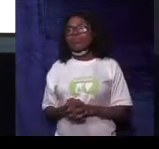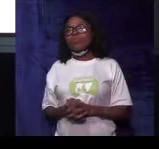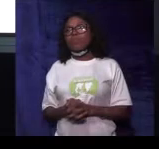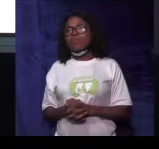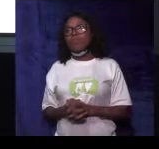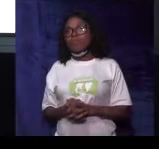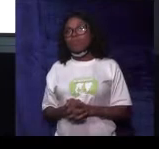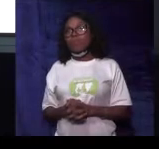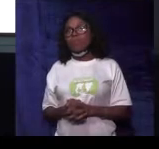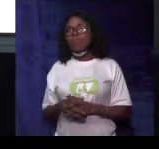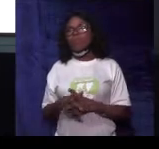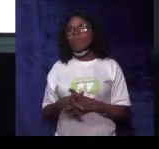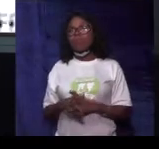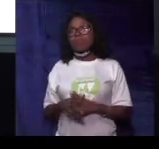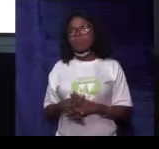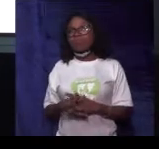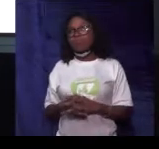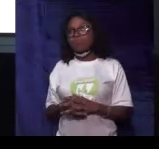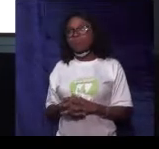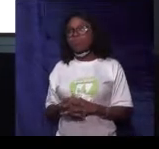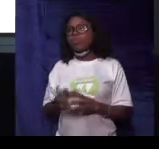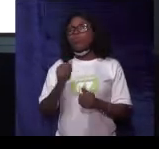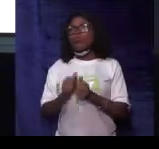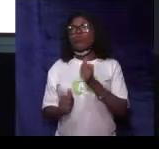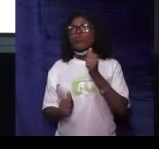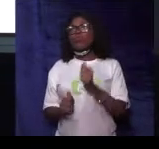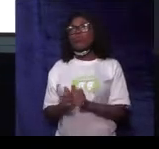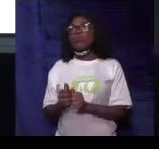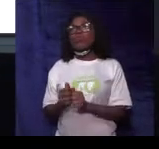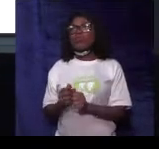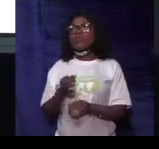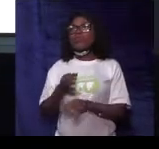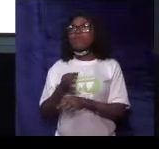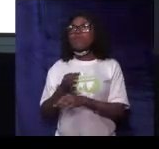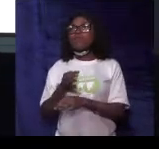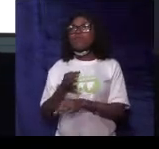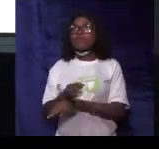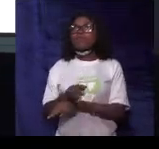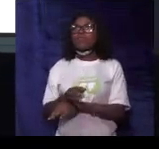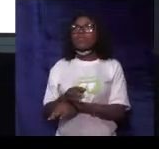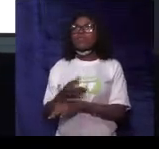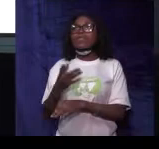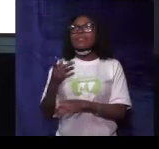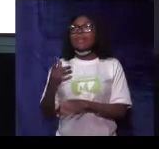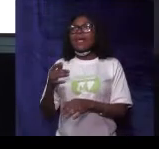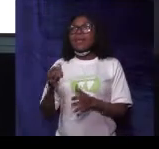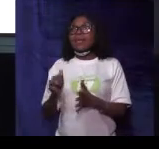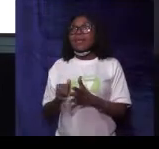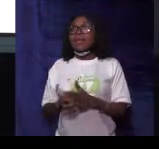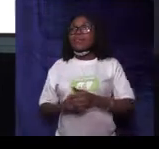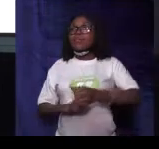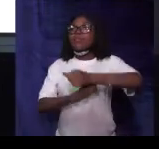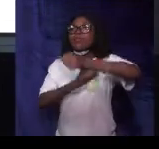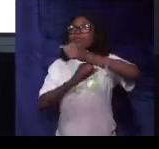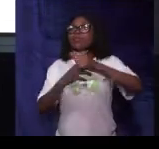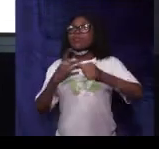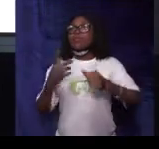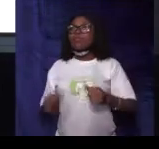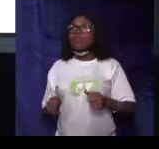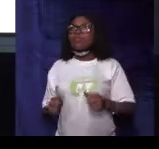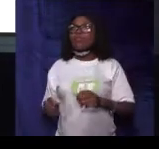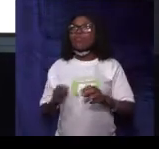answer. True. Moving on to the next one. Which force tends to oppose the motion